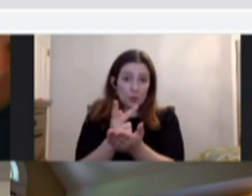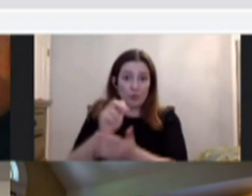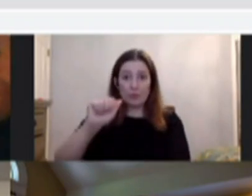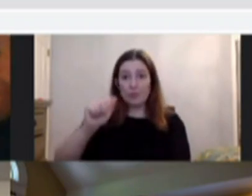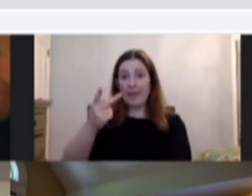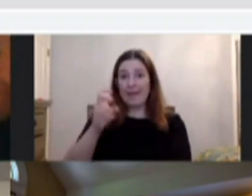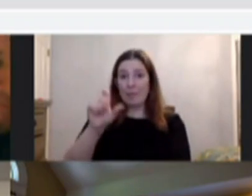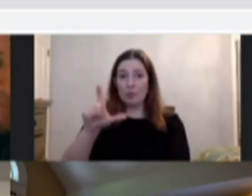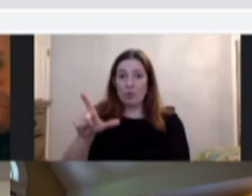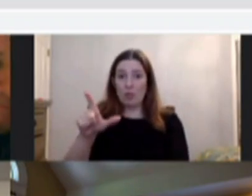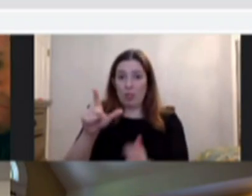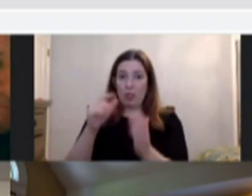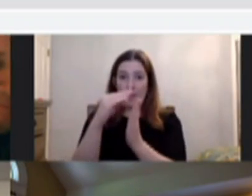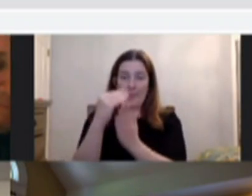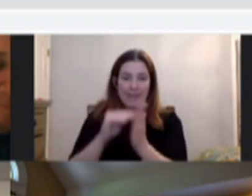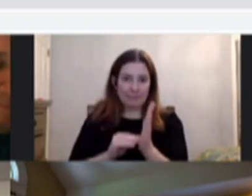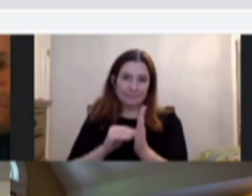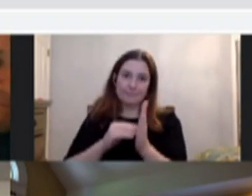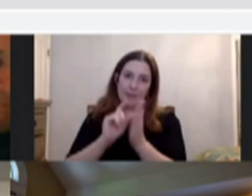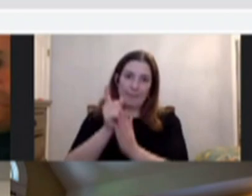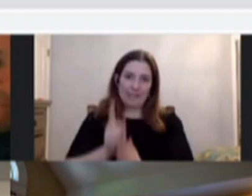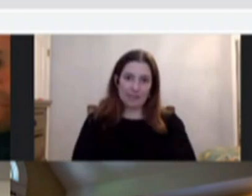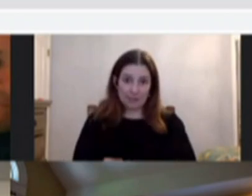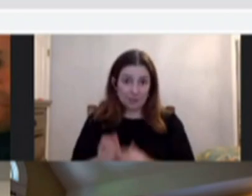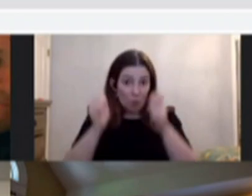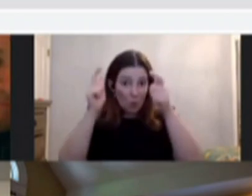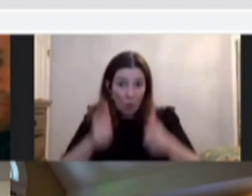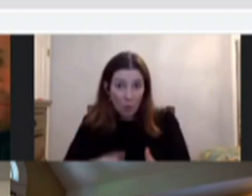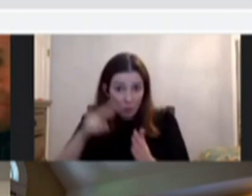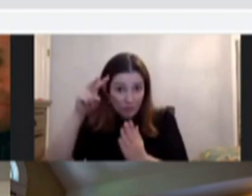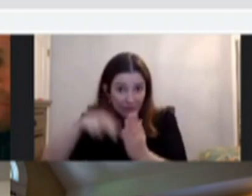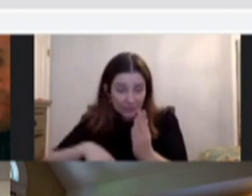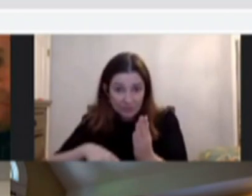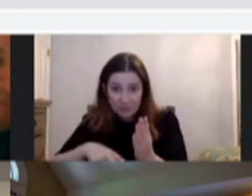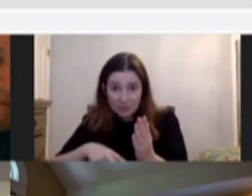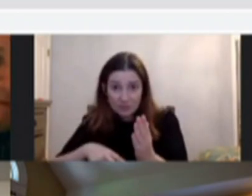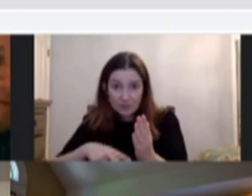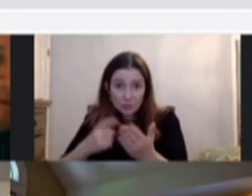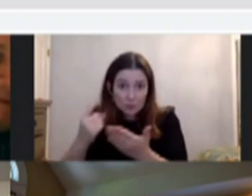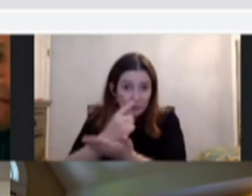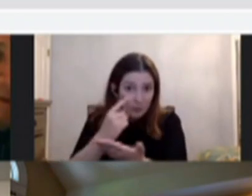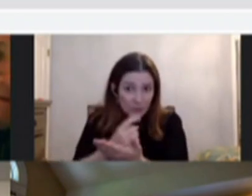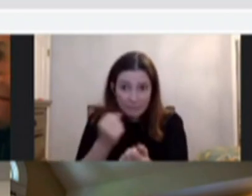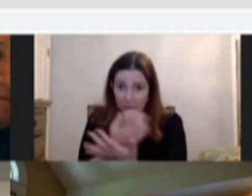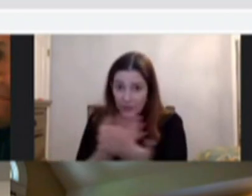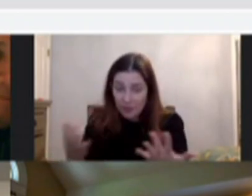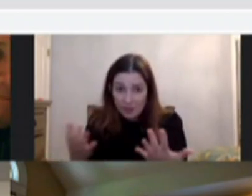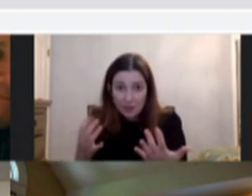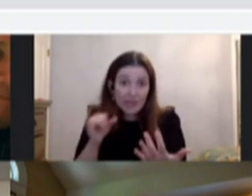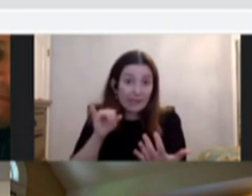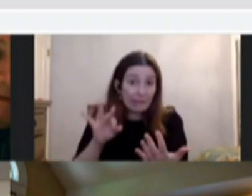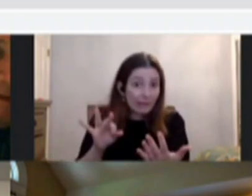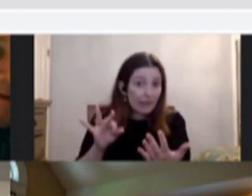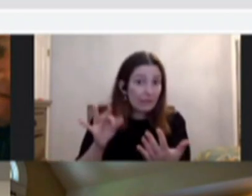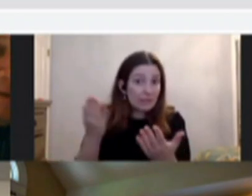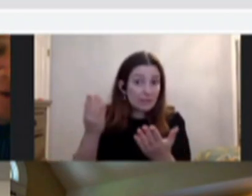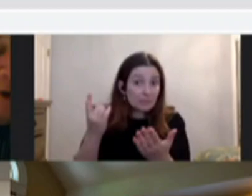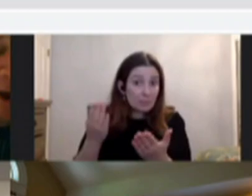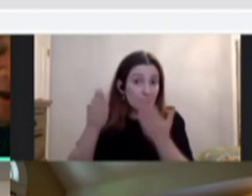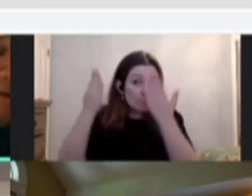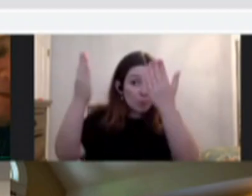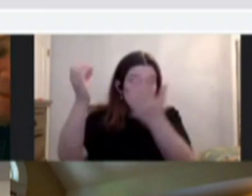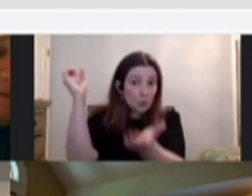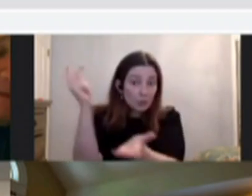minutes. Has everybody had a chance to review the April minutes? And if so, do I have a motion to This